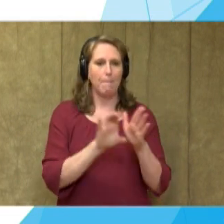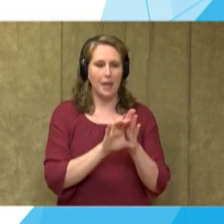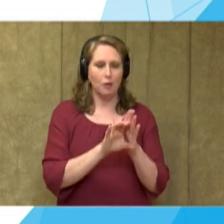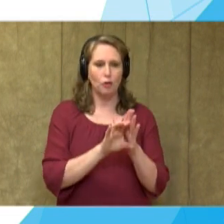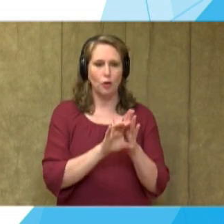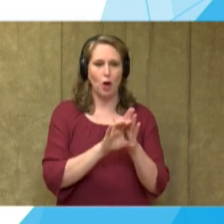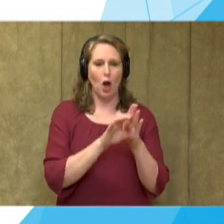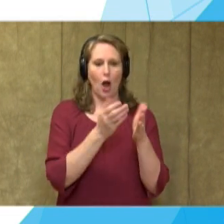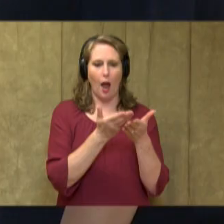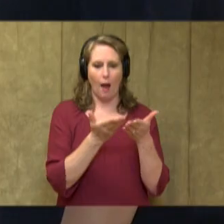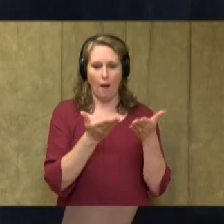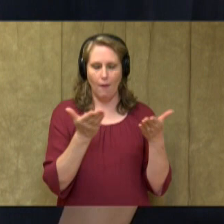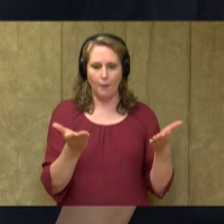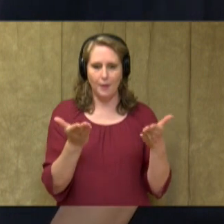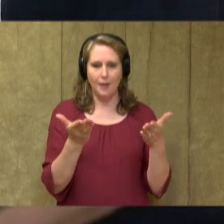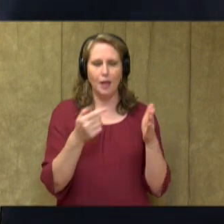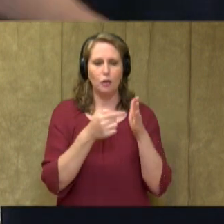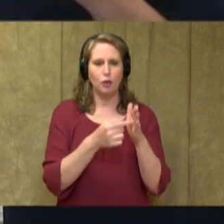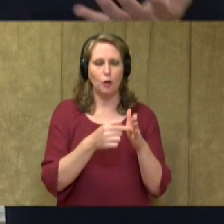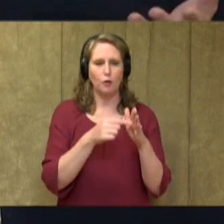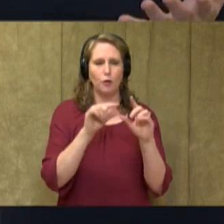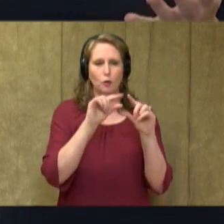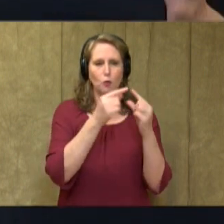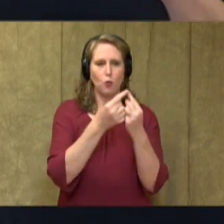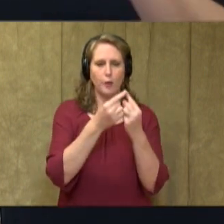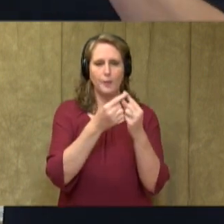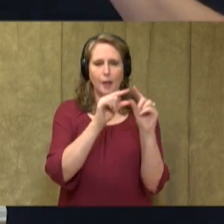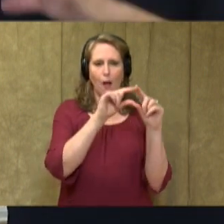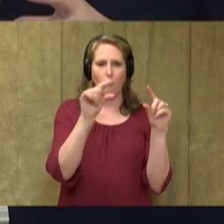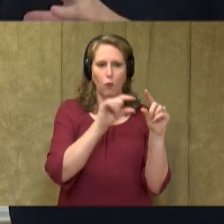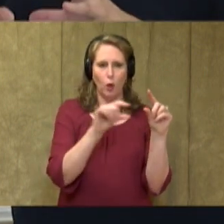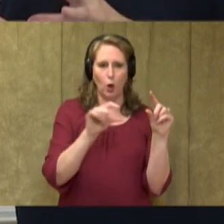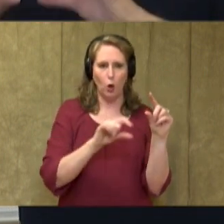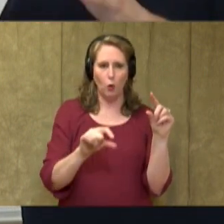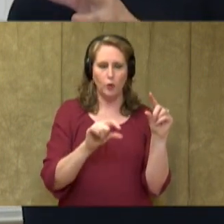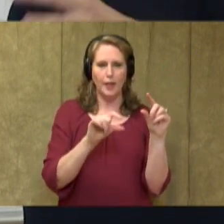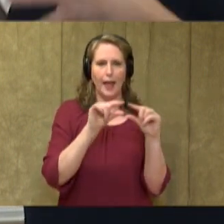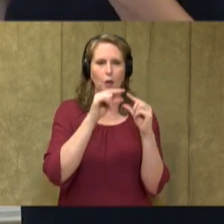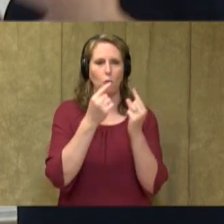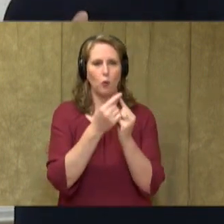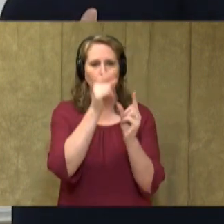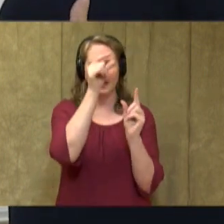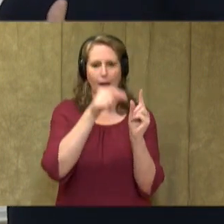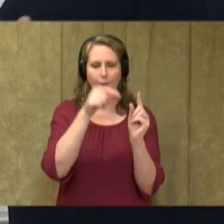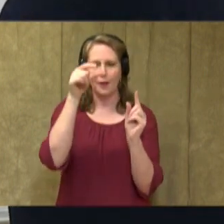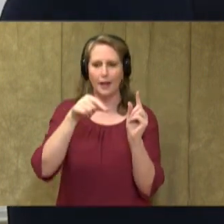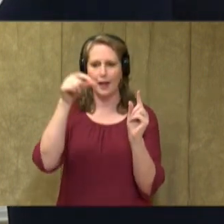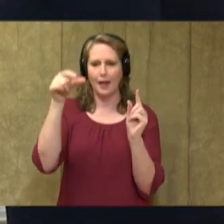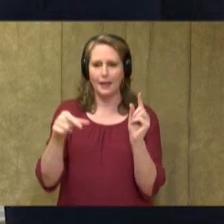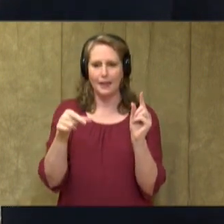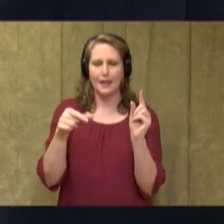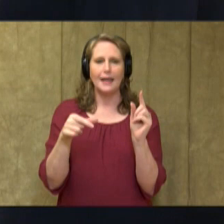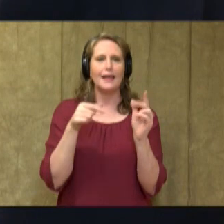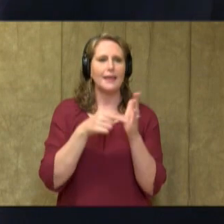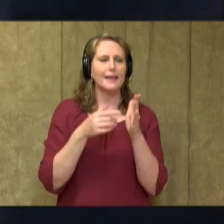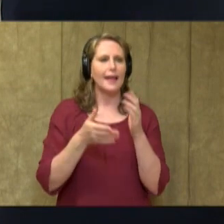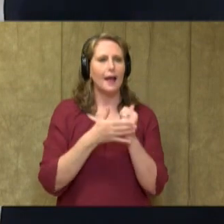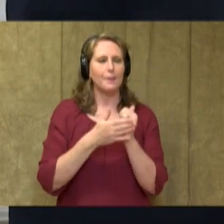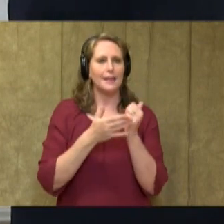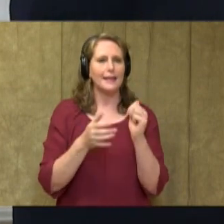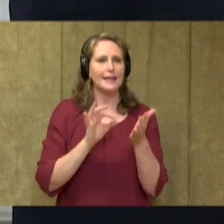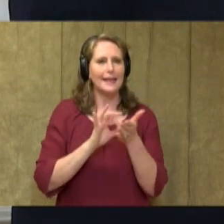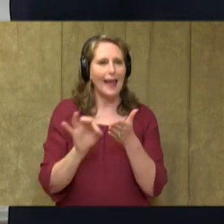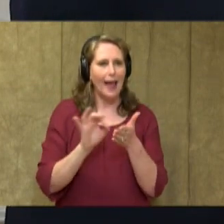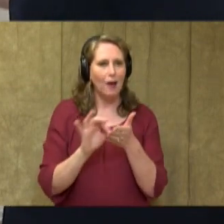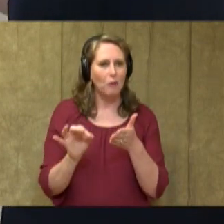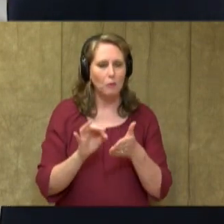that show equal groups in rows and columns. Well, sometimes we need to put things in ways to make it easier to count or to see how many they